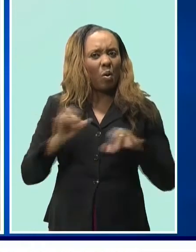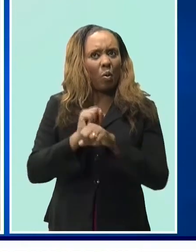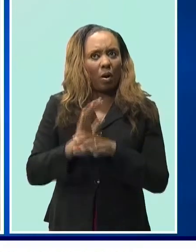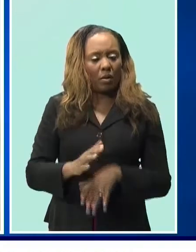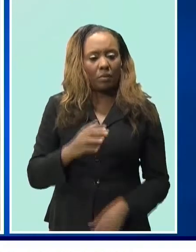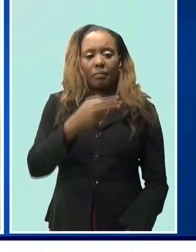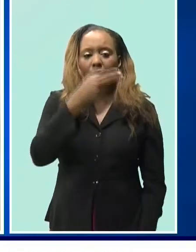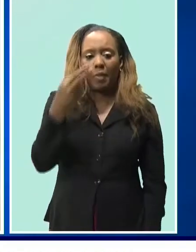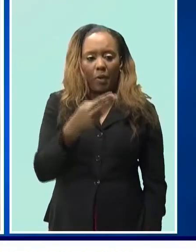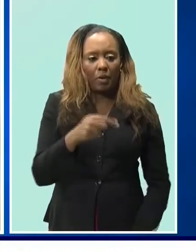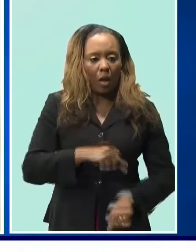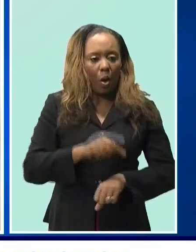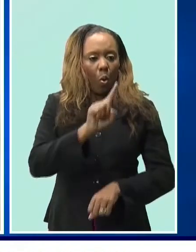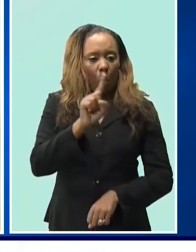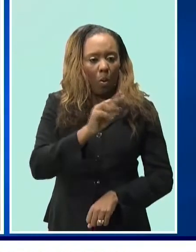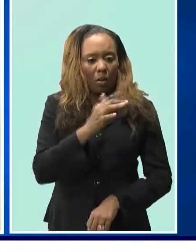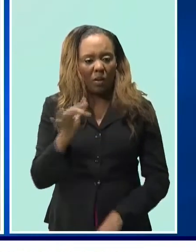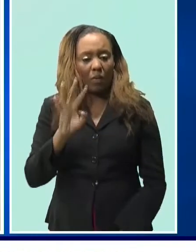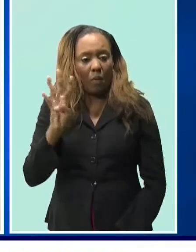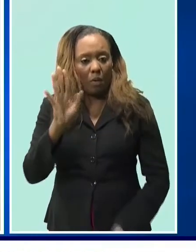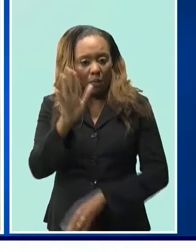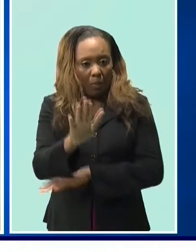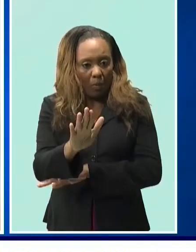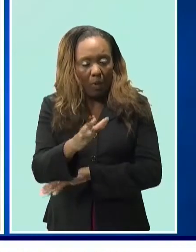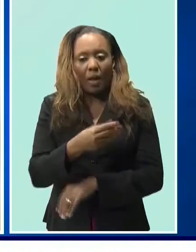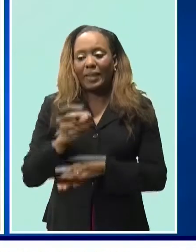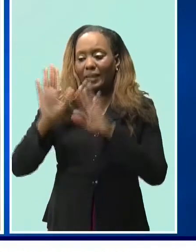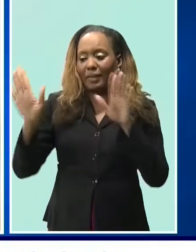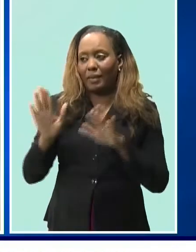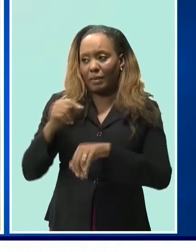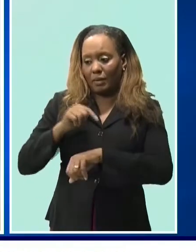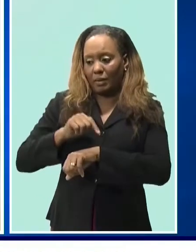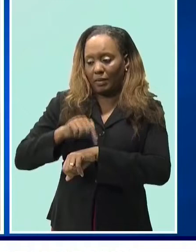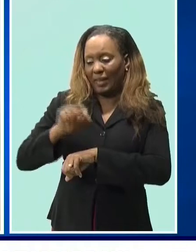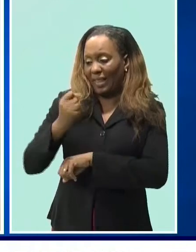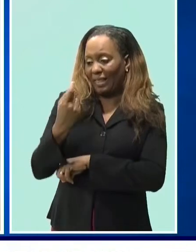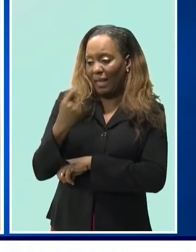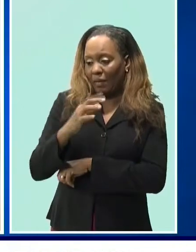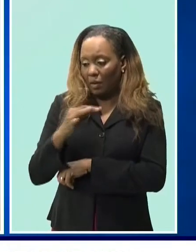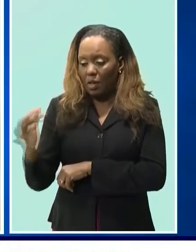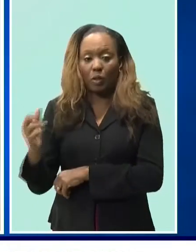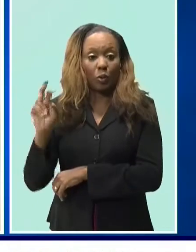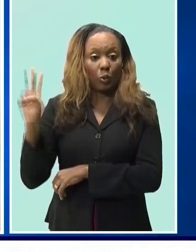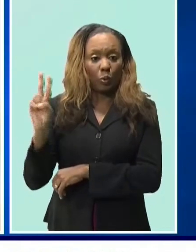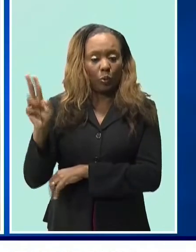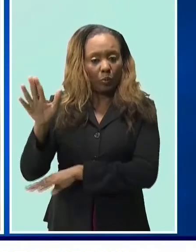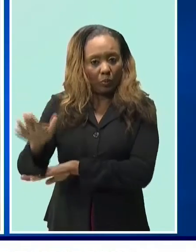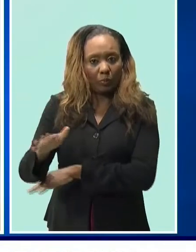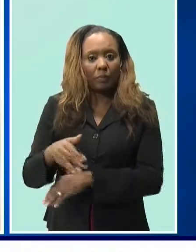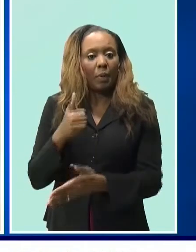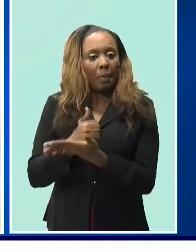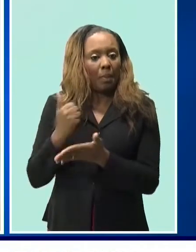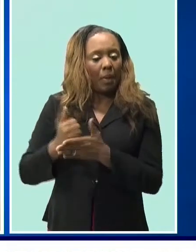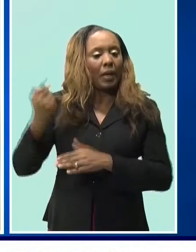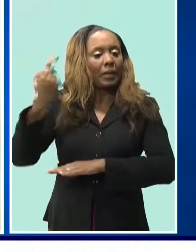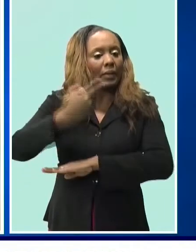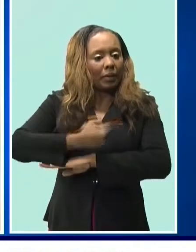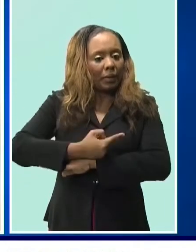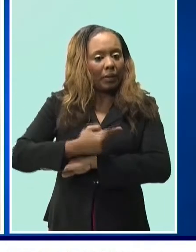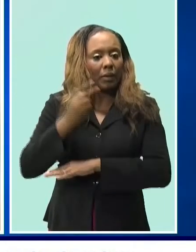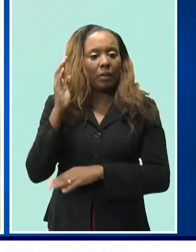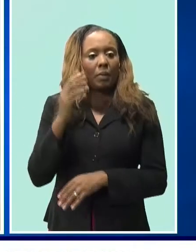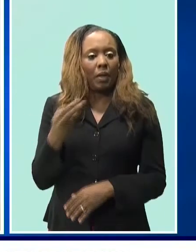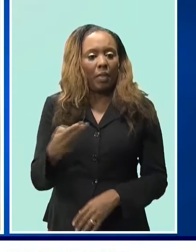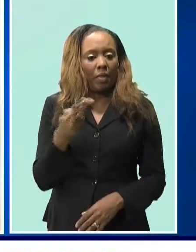Thursdays between 1 and 4 p.m. and Sundays between 11 a.m. and 2 p.m. Banking days for these workers will